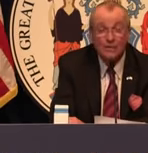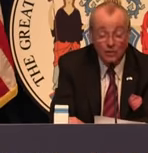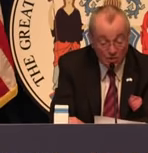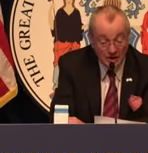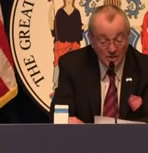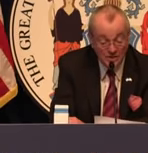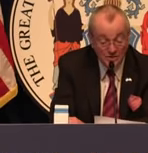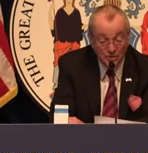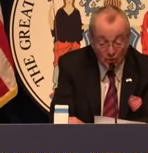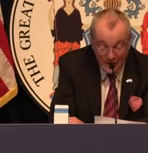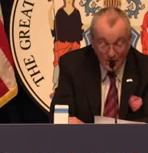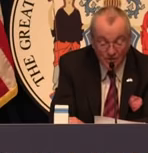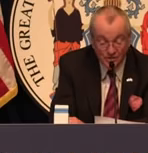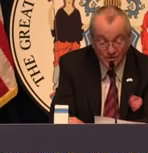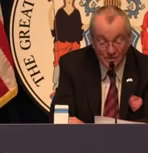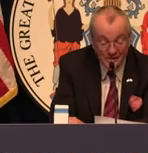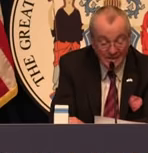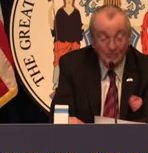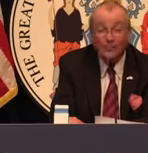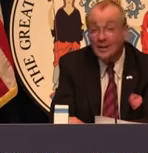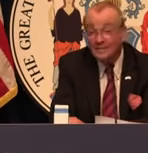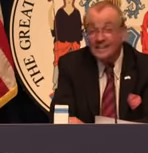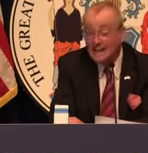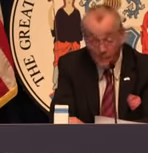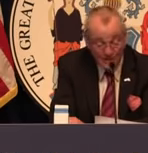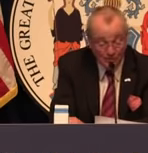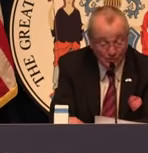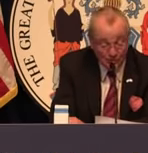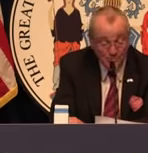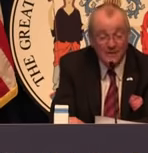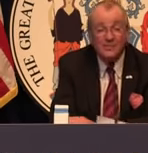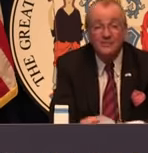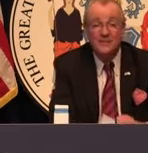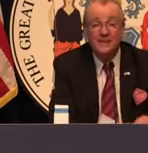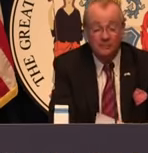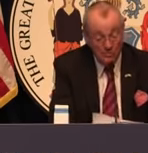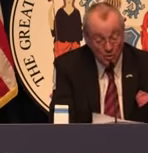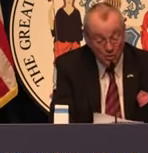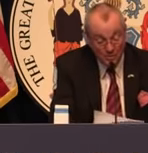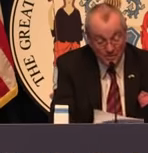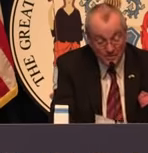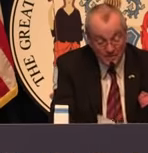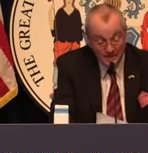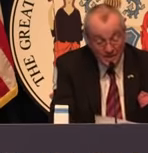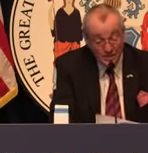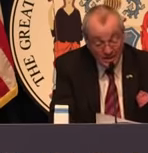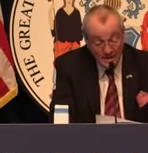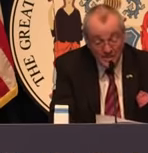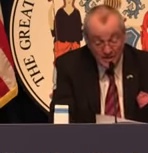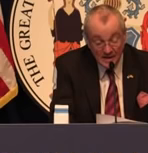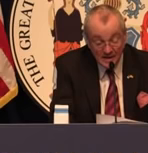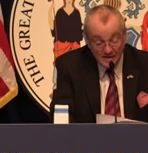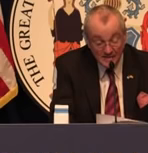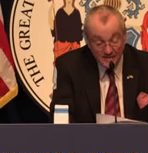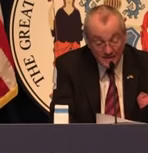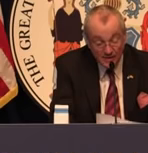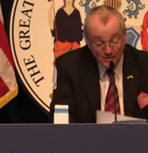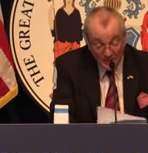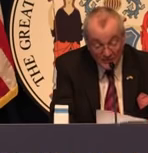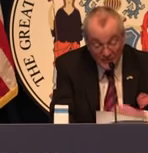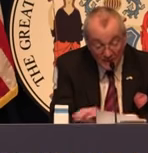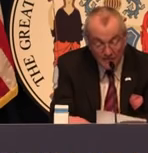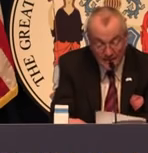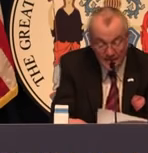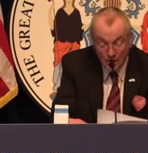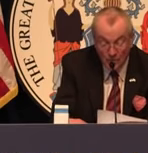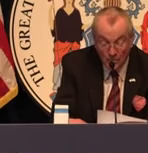hats for her grandchildren, great-grandchildren, and frankly, anyone else who could benefit from her warmth. She leaves behind her